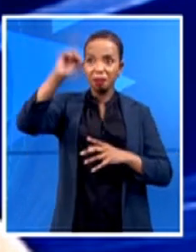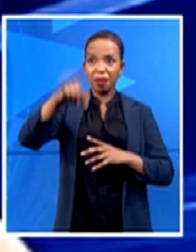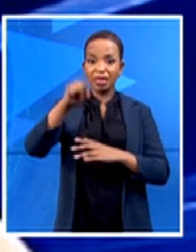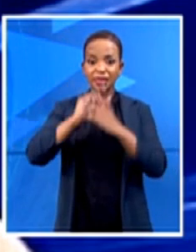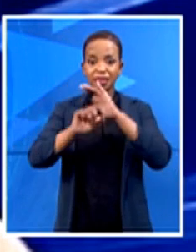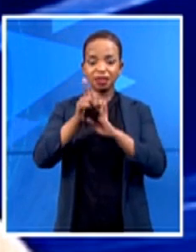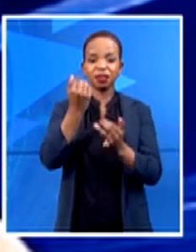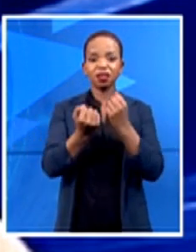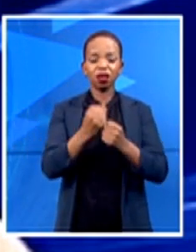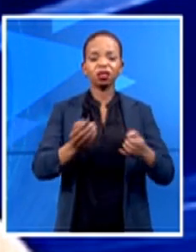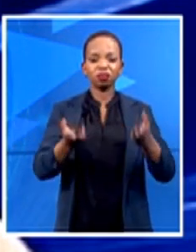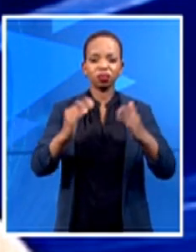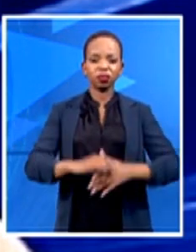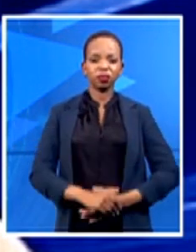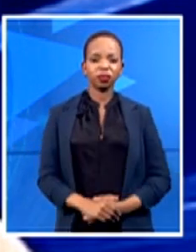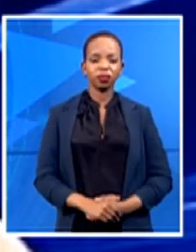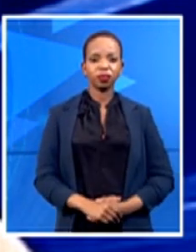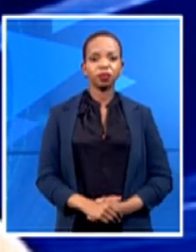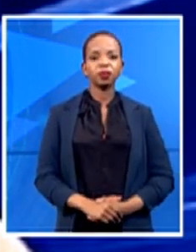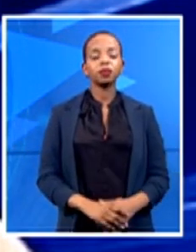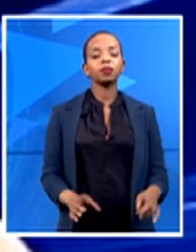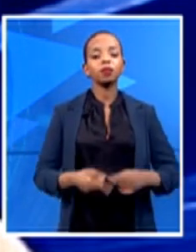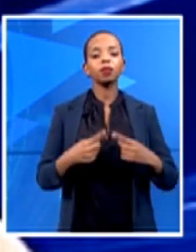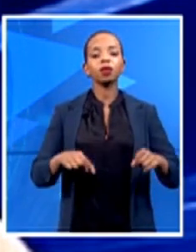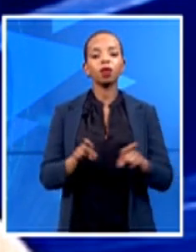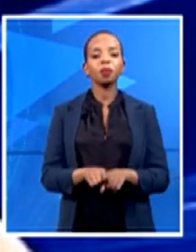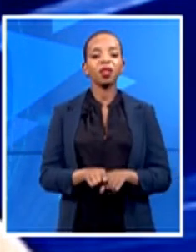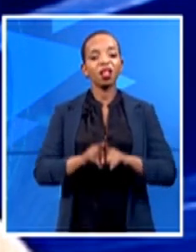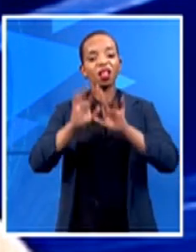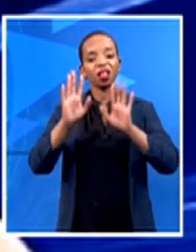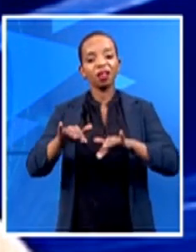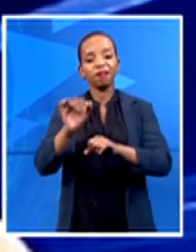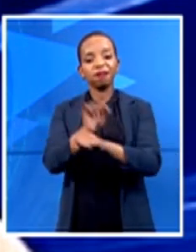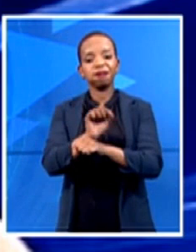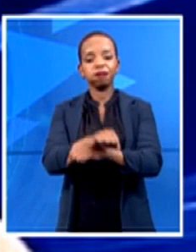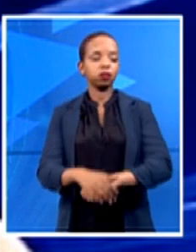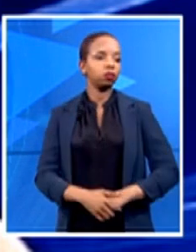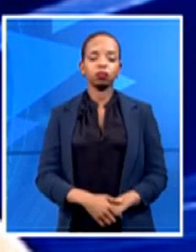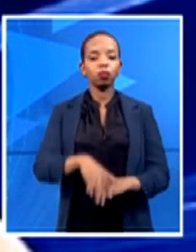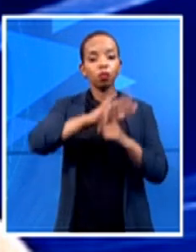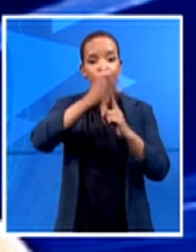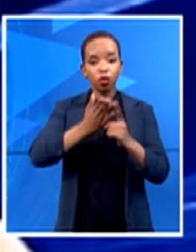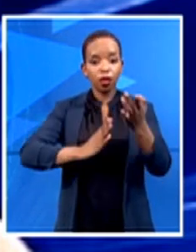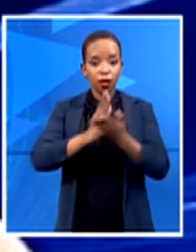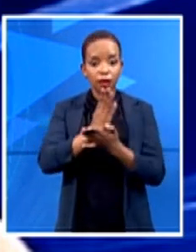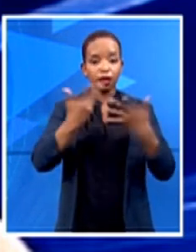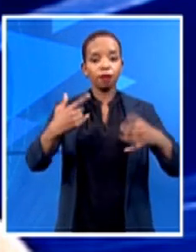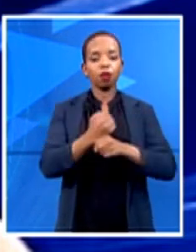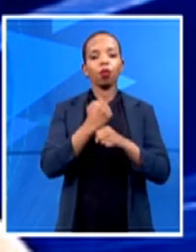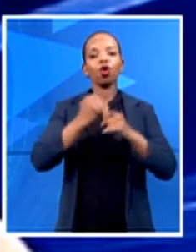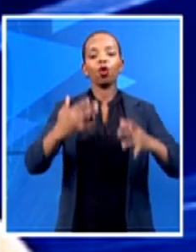We will leave no stone unturned in protecting the rights of workers and the interests of all South Africans with respect to